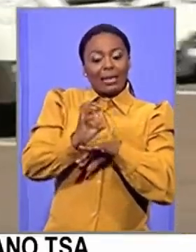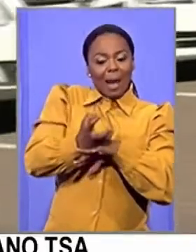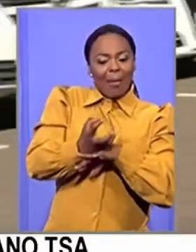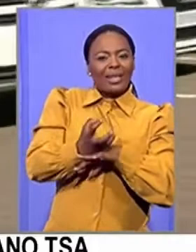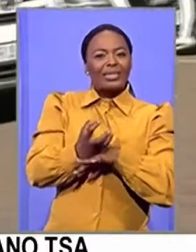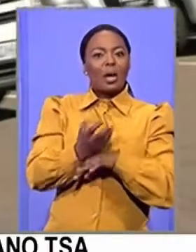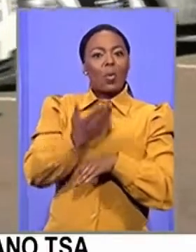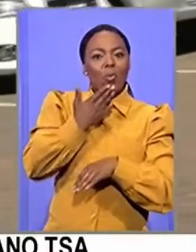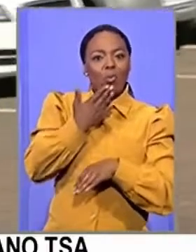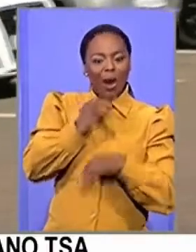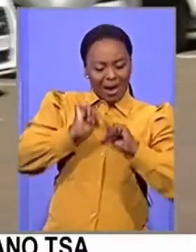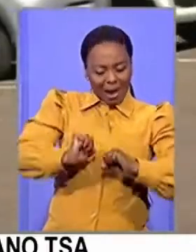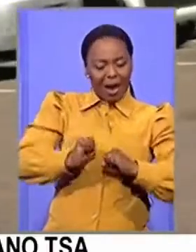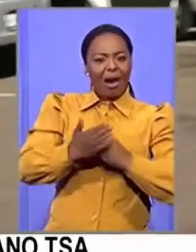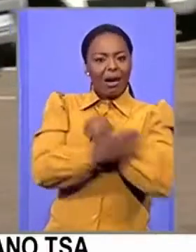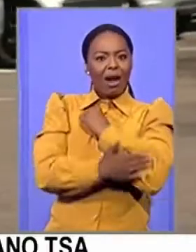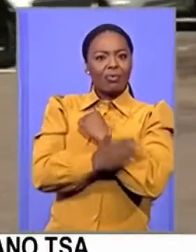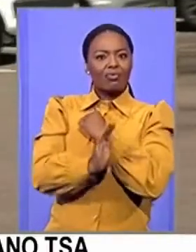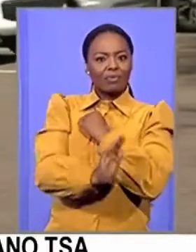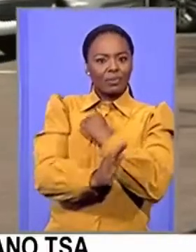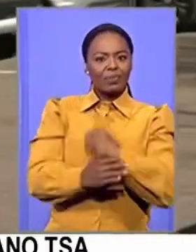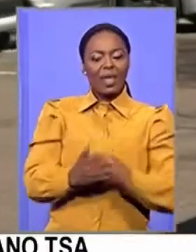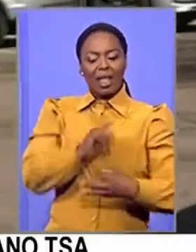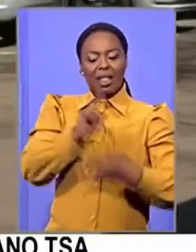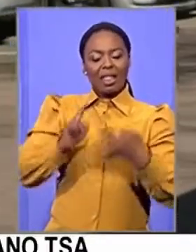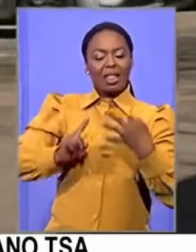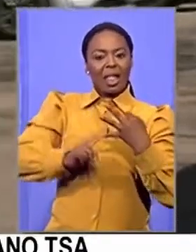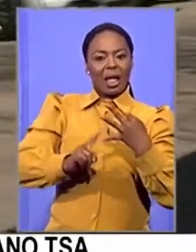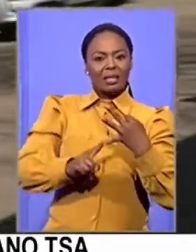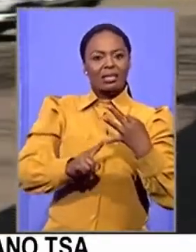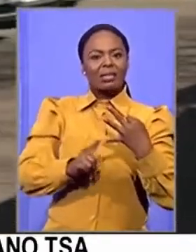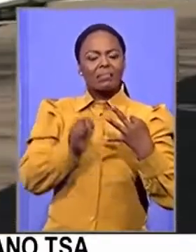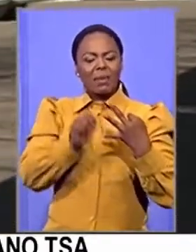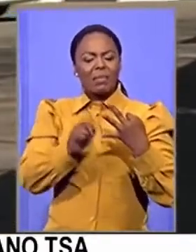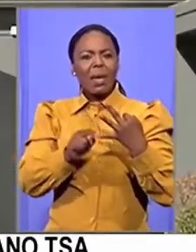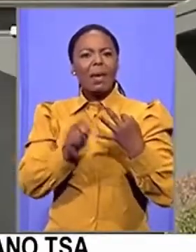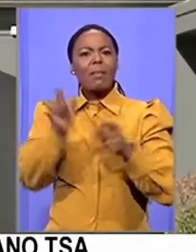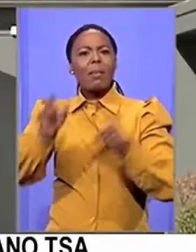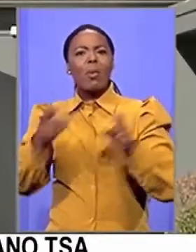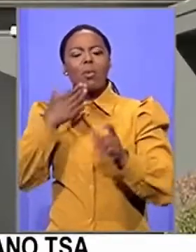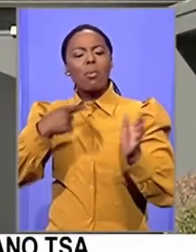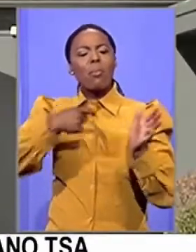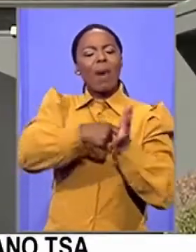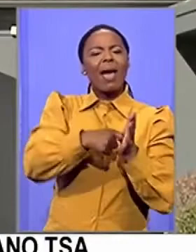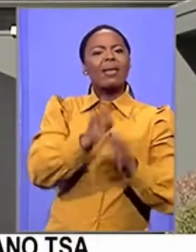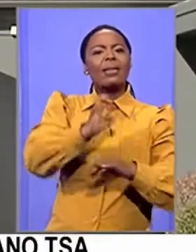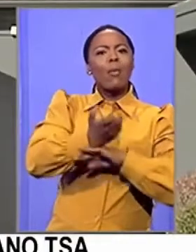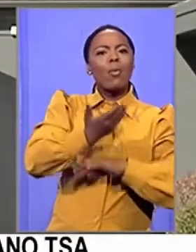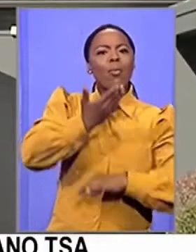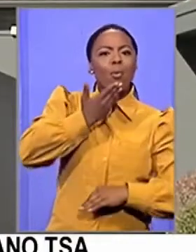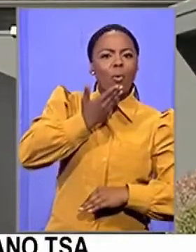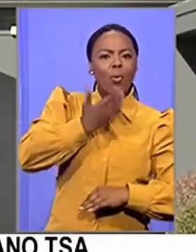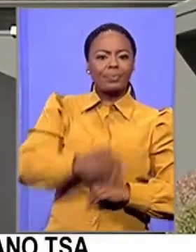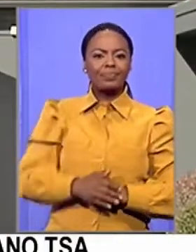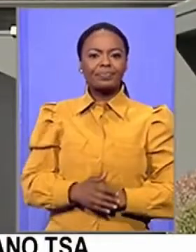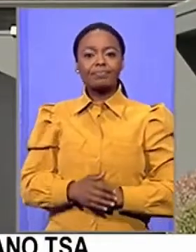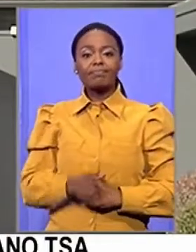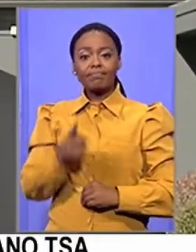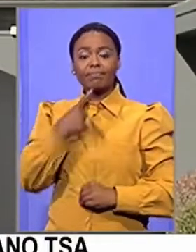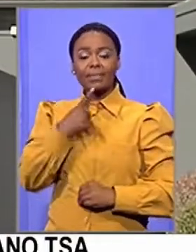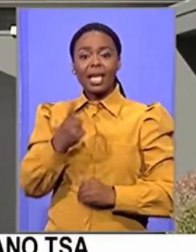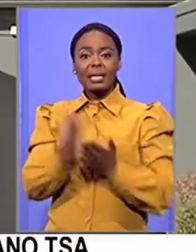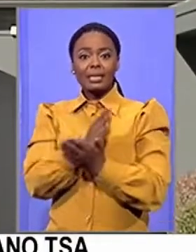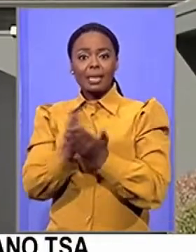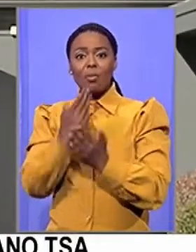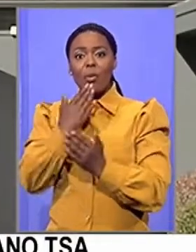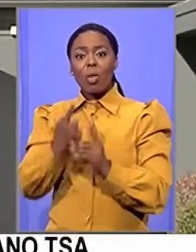at is, the third thing is, who are the people who are buying this? Khanyago o re bang khalefo tha ditlolong tsa molao ho ya ka